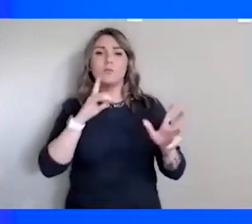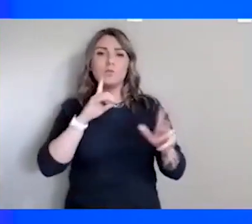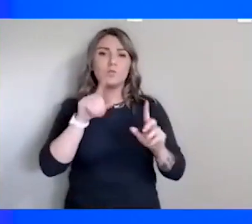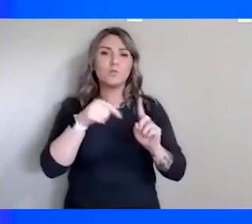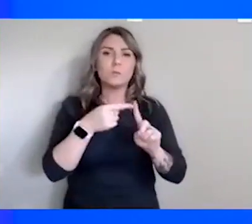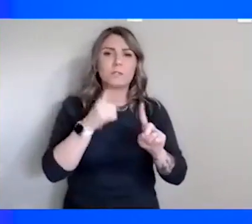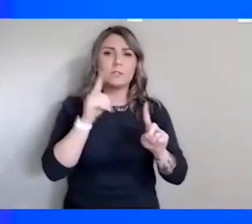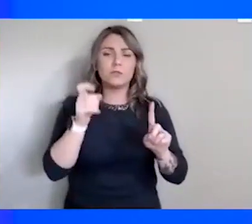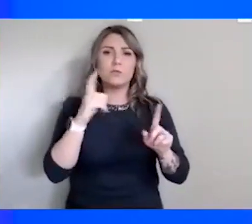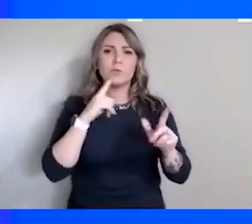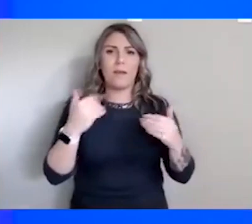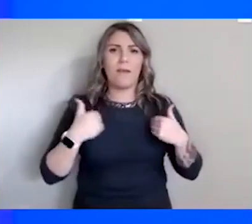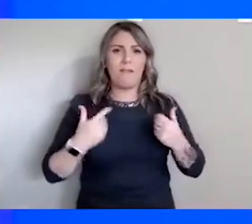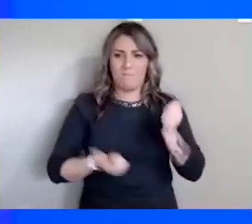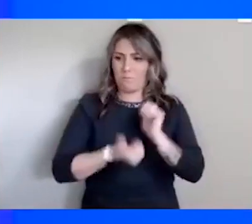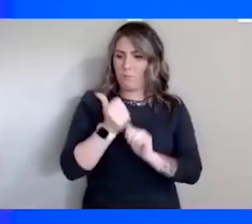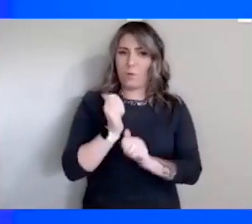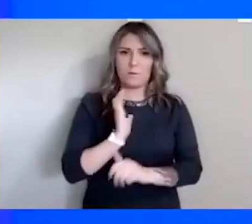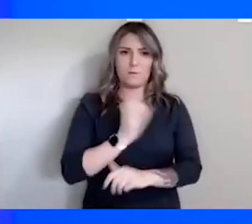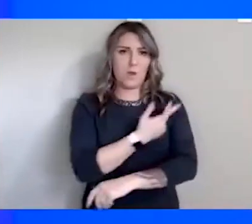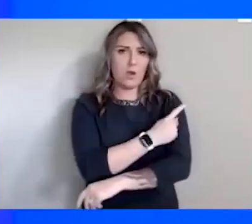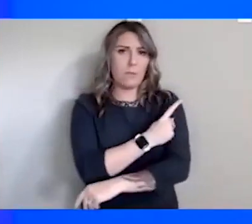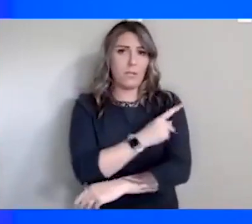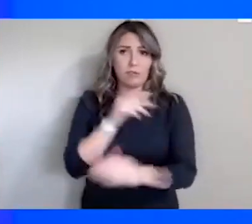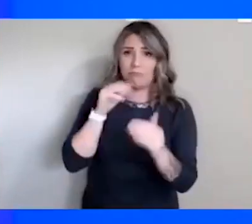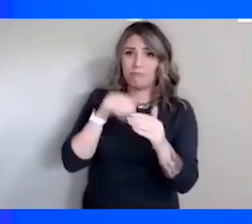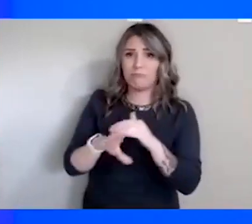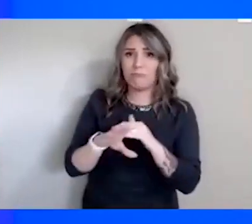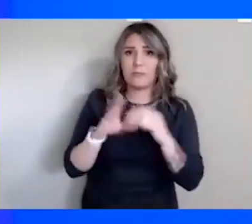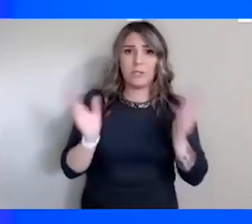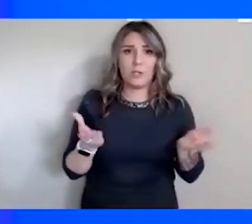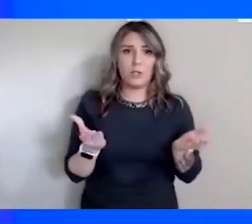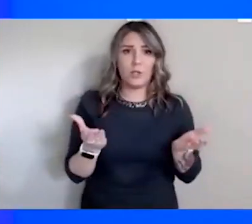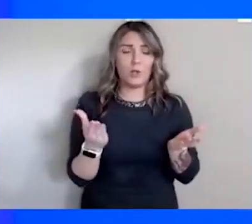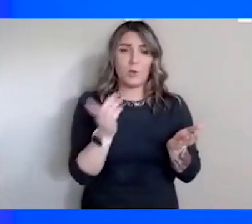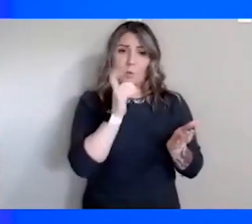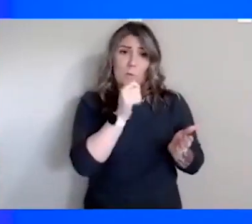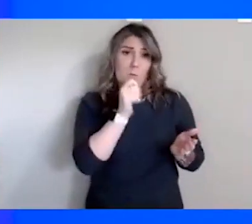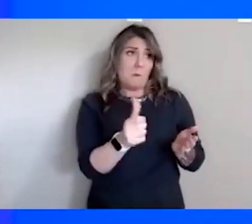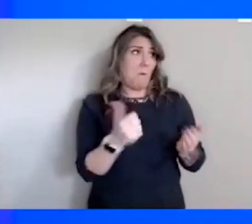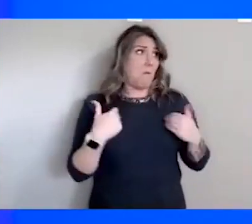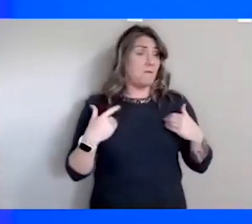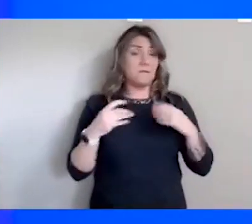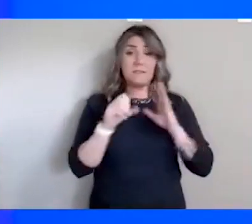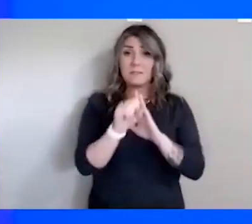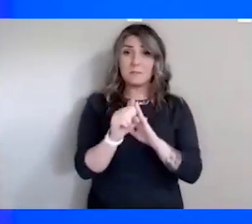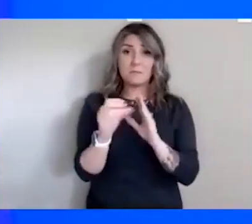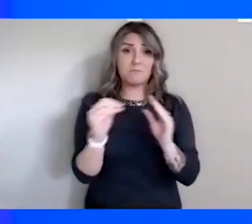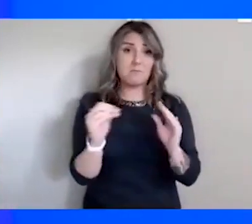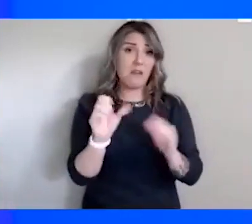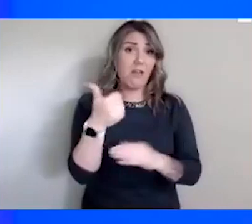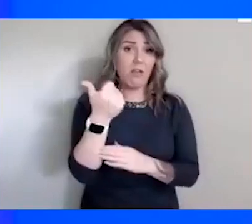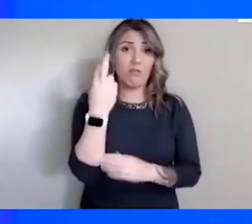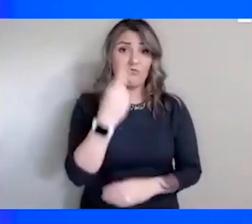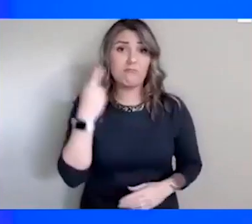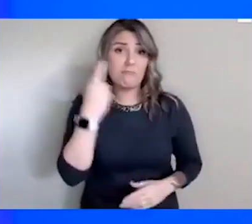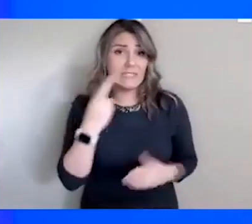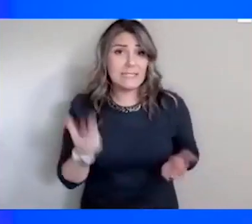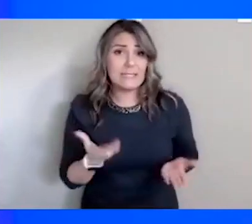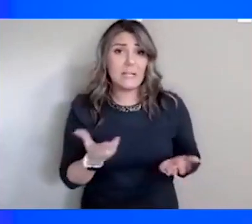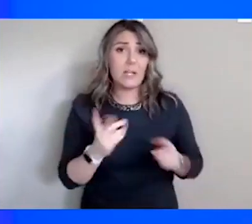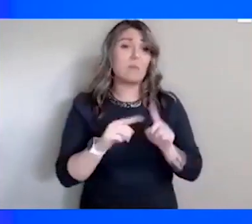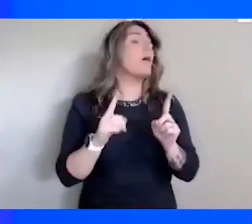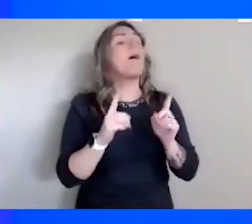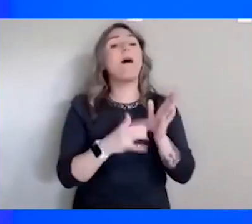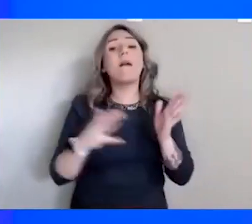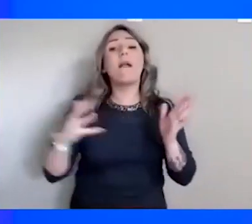just the majority of our patients are coming in who are not having any symptoms and are in for other reasons. But we still occasionally